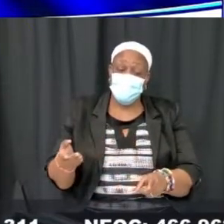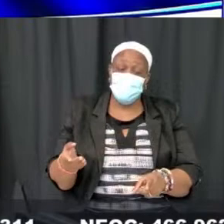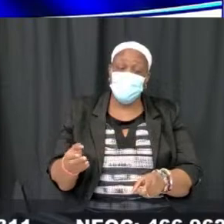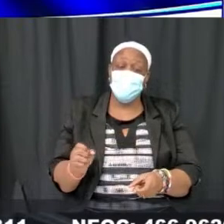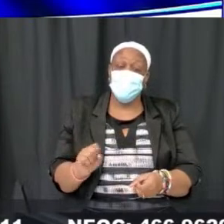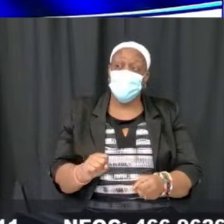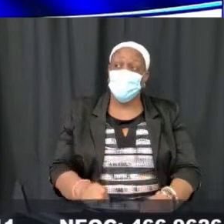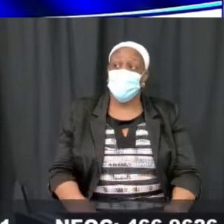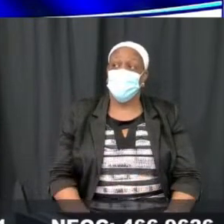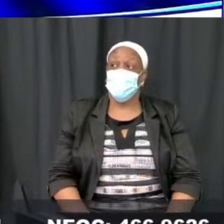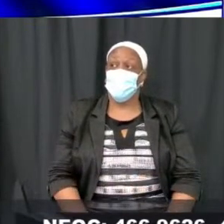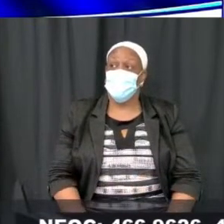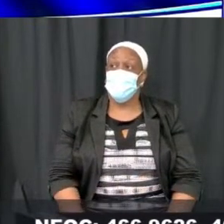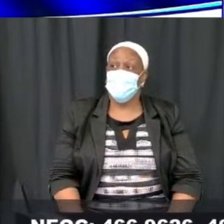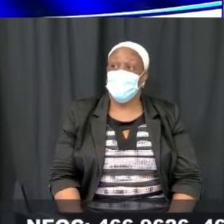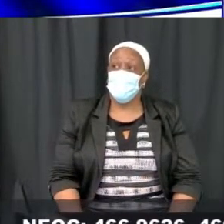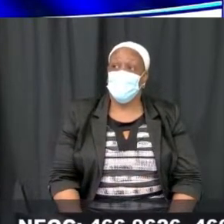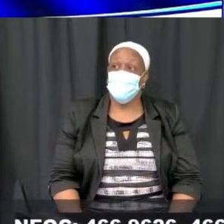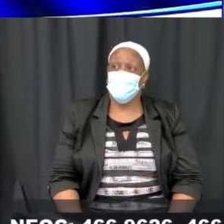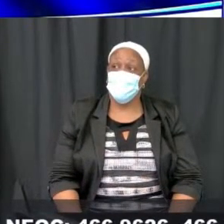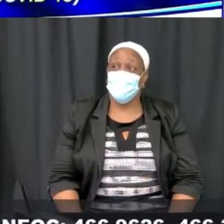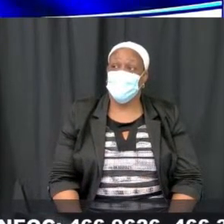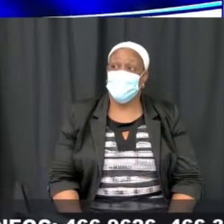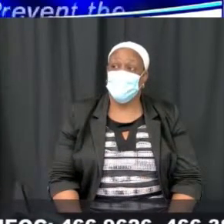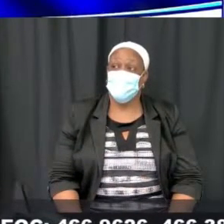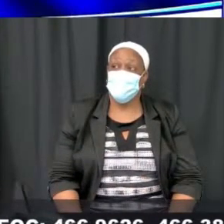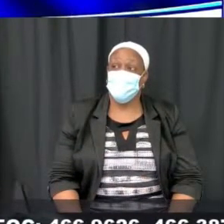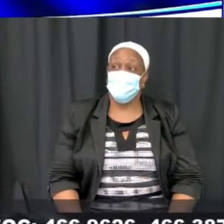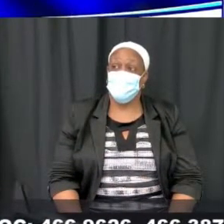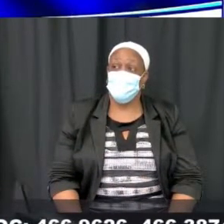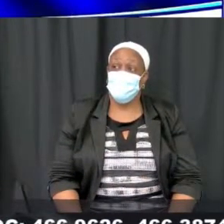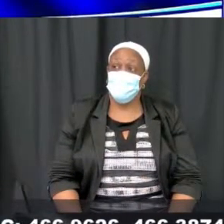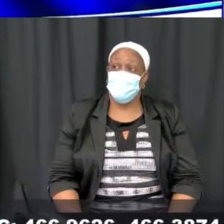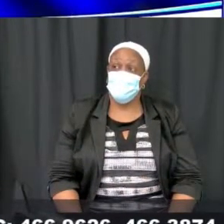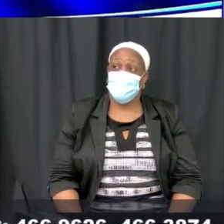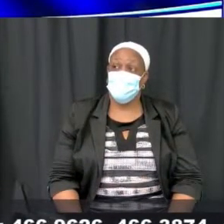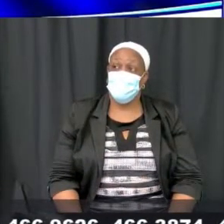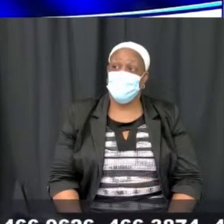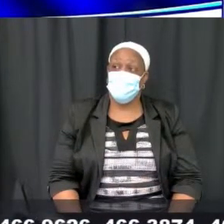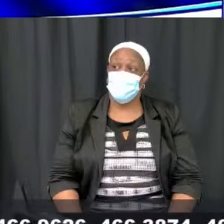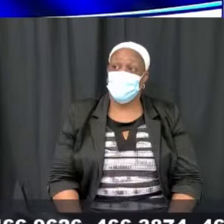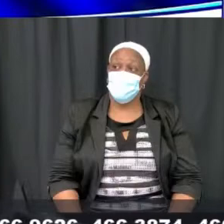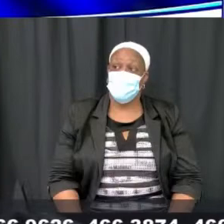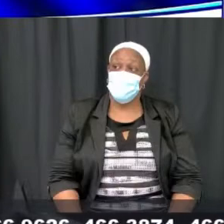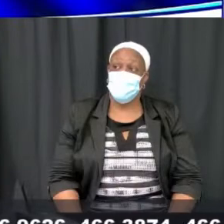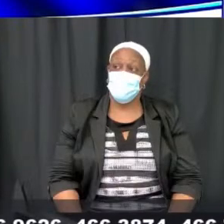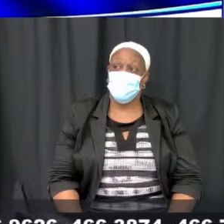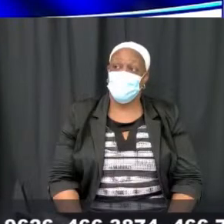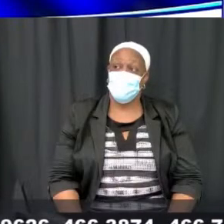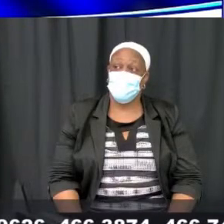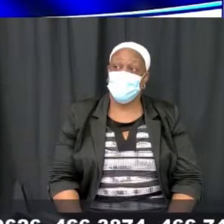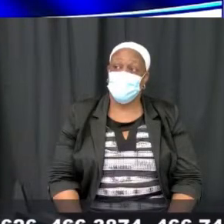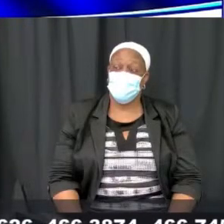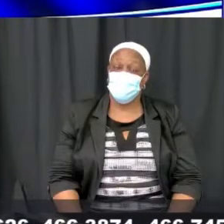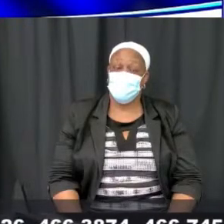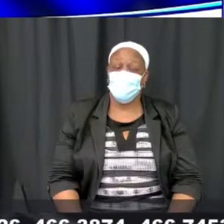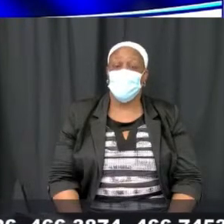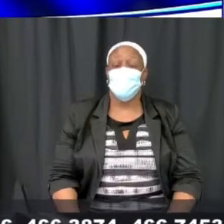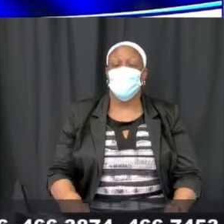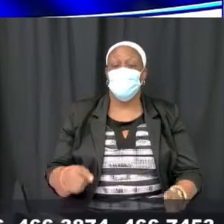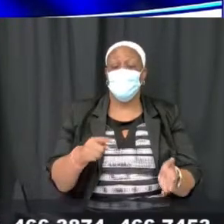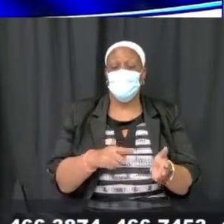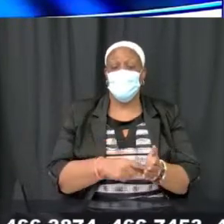should be, and I want to caution myself in saying this, but should be our last 24-hour